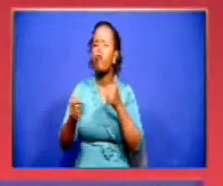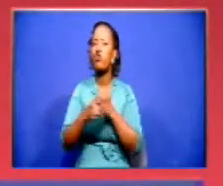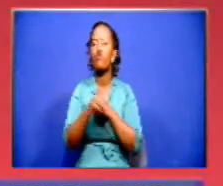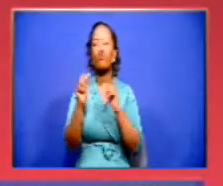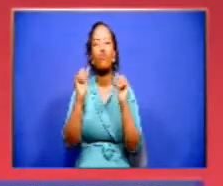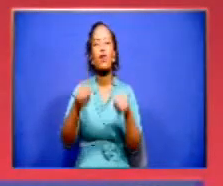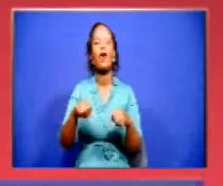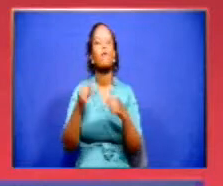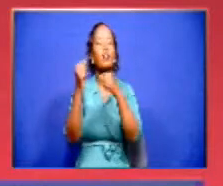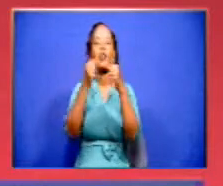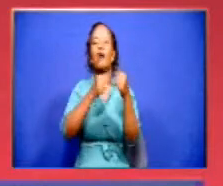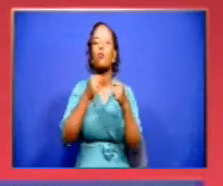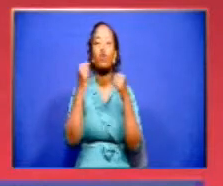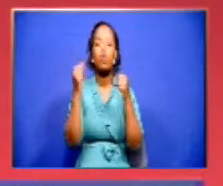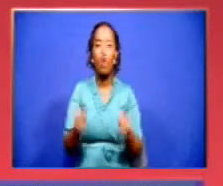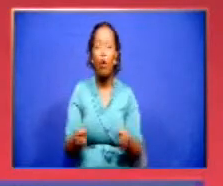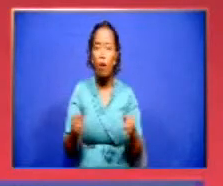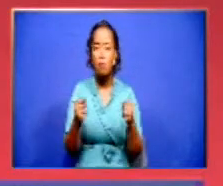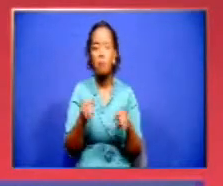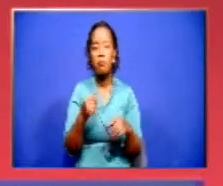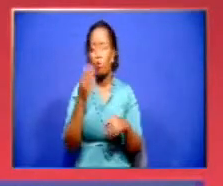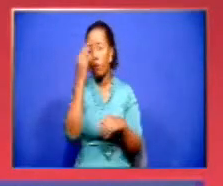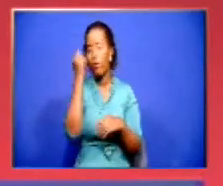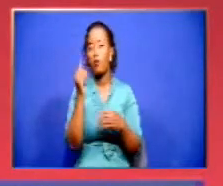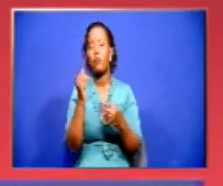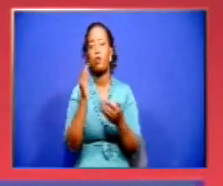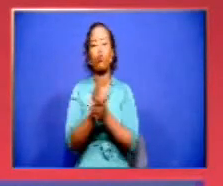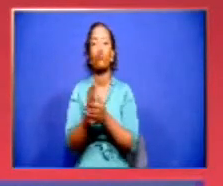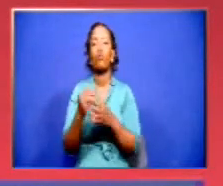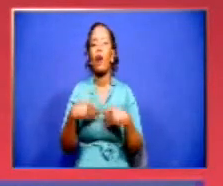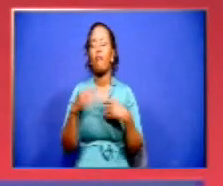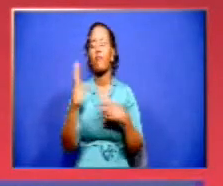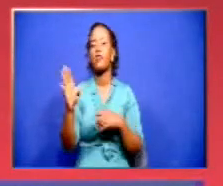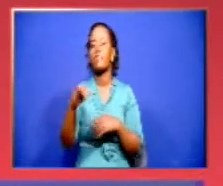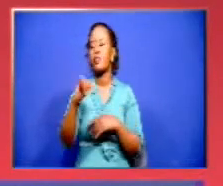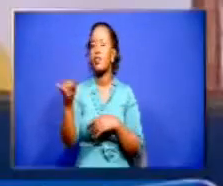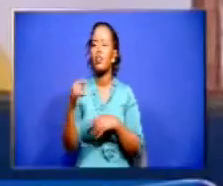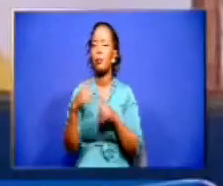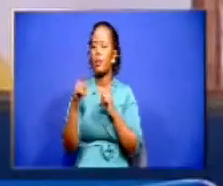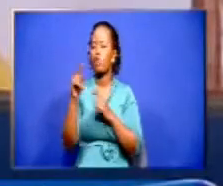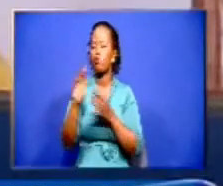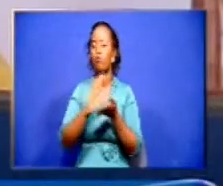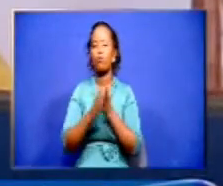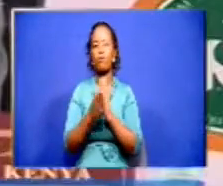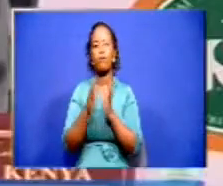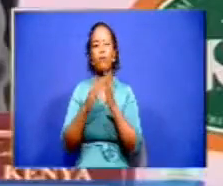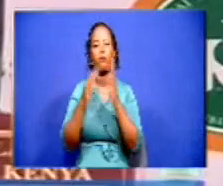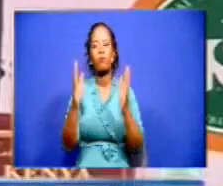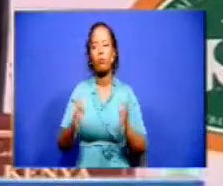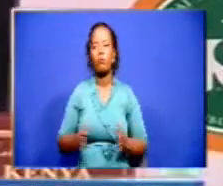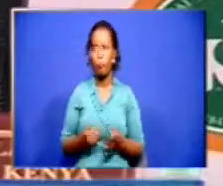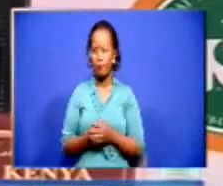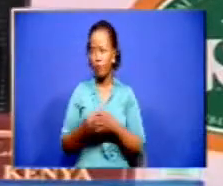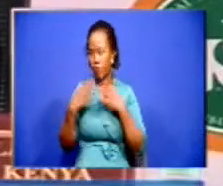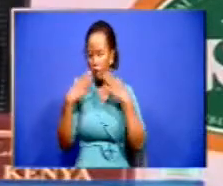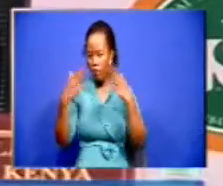despite the fact that you'll be having your president in the same court? Thank you, Chair.